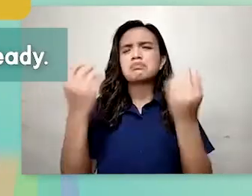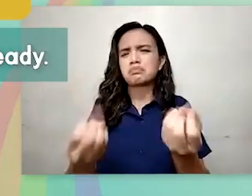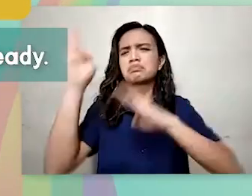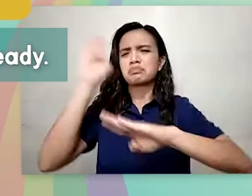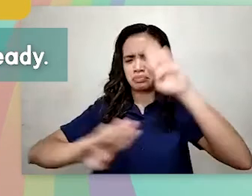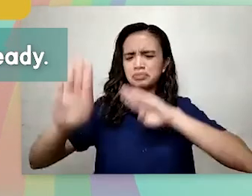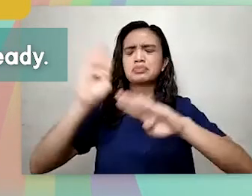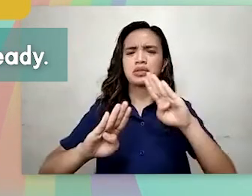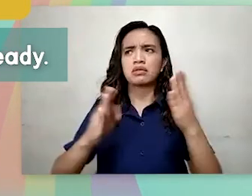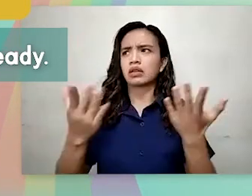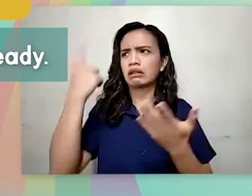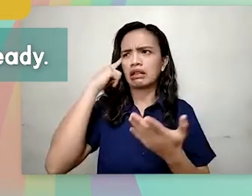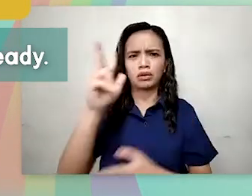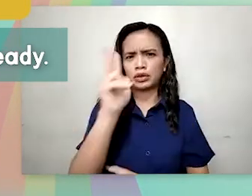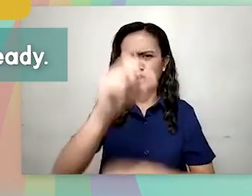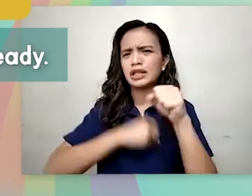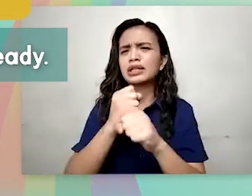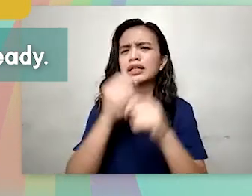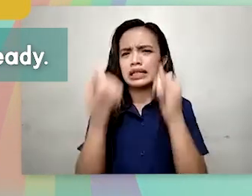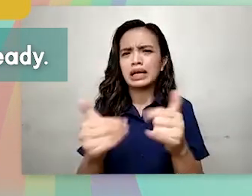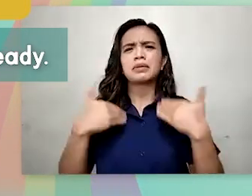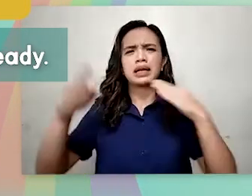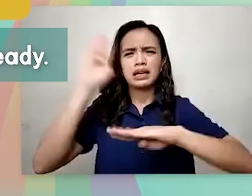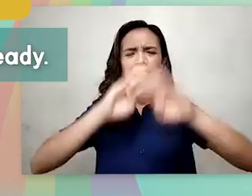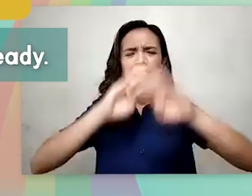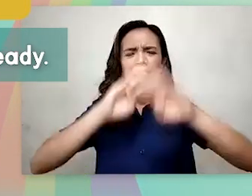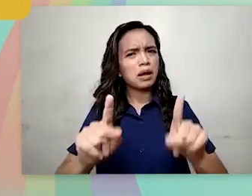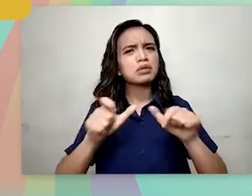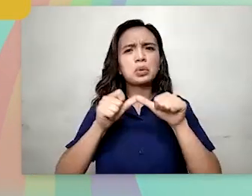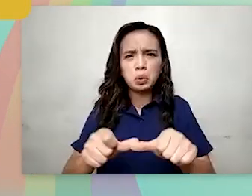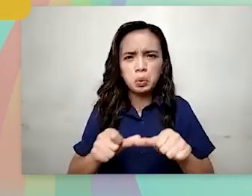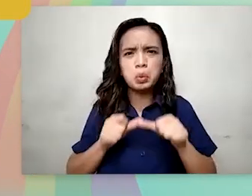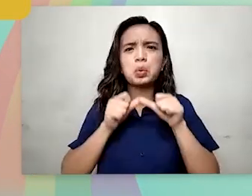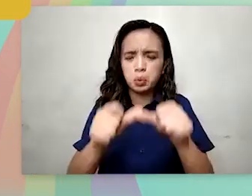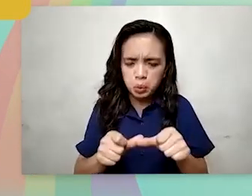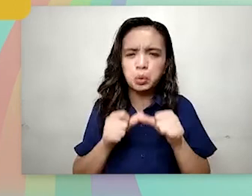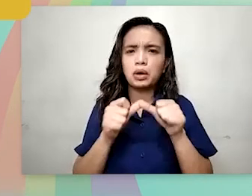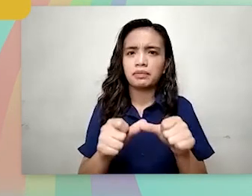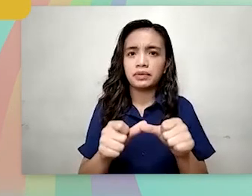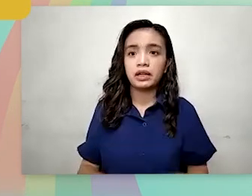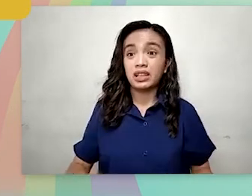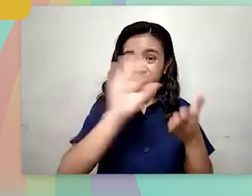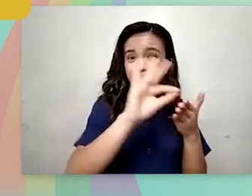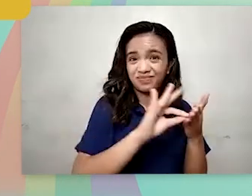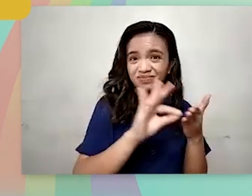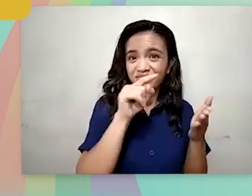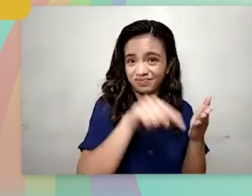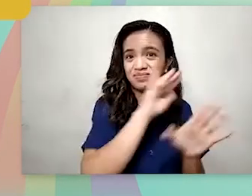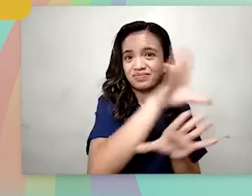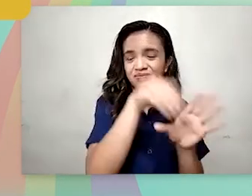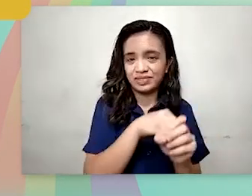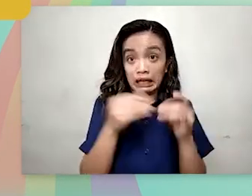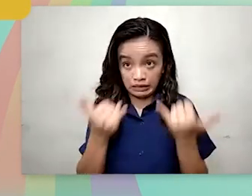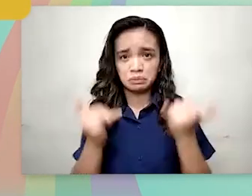advocacy and there are issues which have been there for 3 decades already. And yet you continue to keep pushing, no?